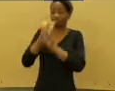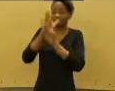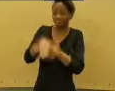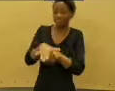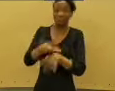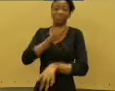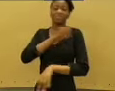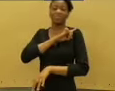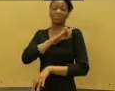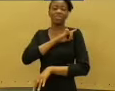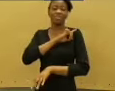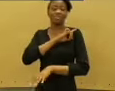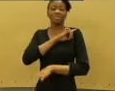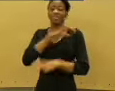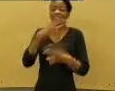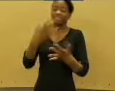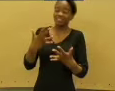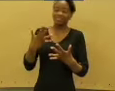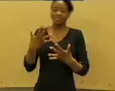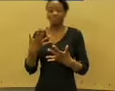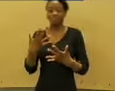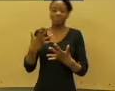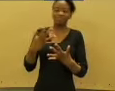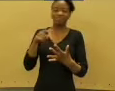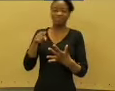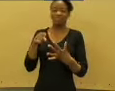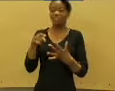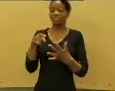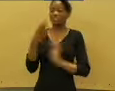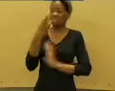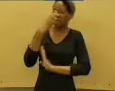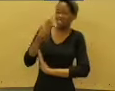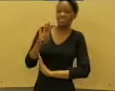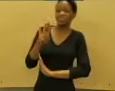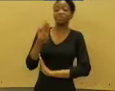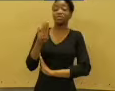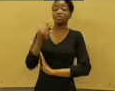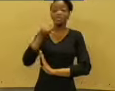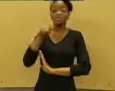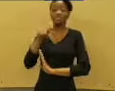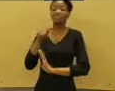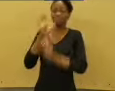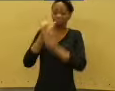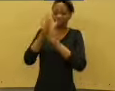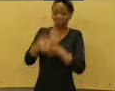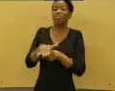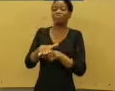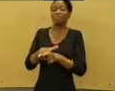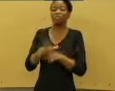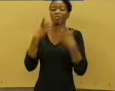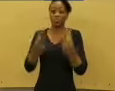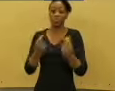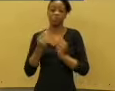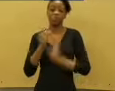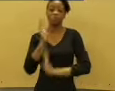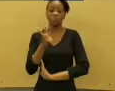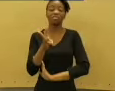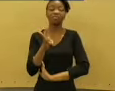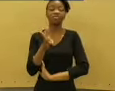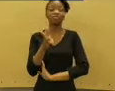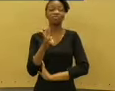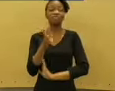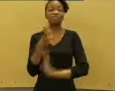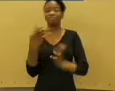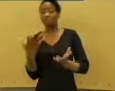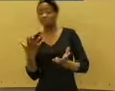perpetuate these discriminatory attitudes, which eventually lead into discriminatory practices. Mm. And I think, you know, I